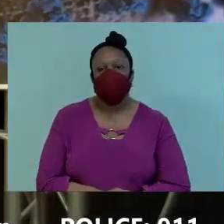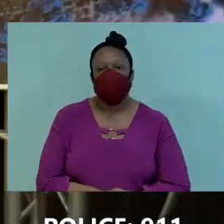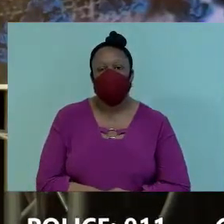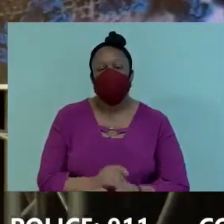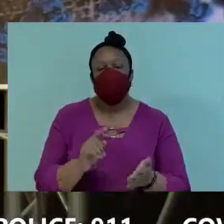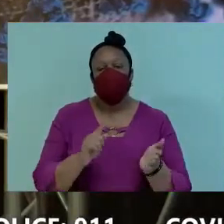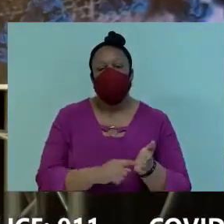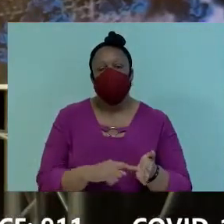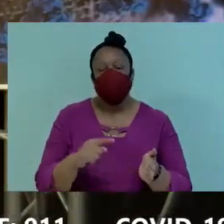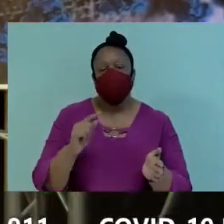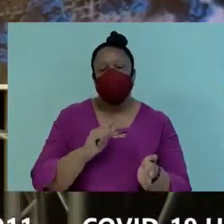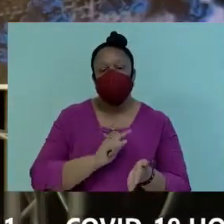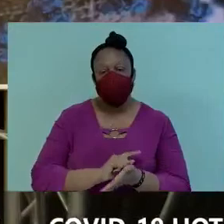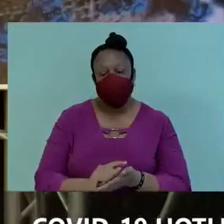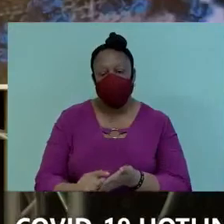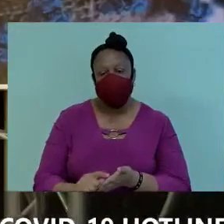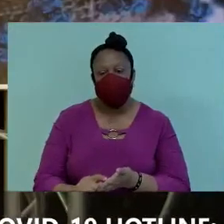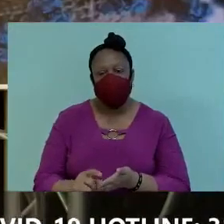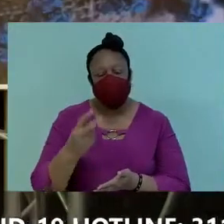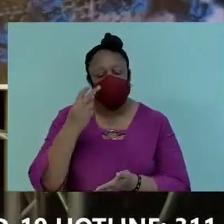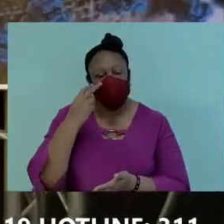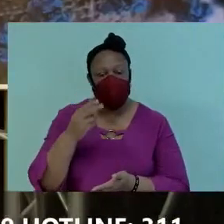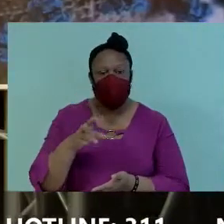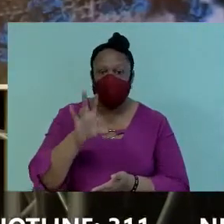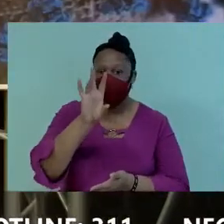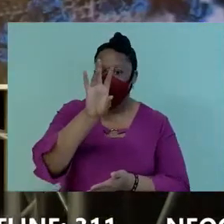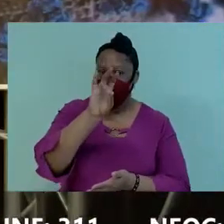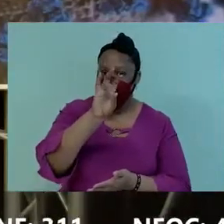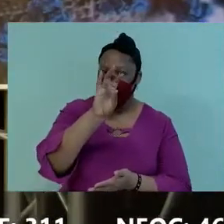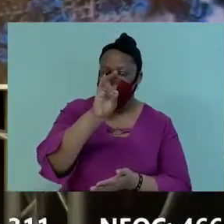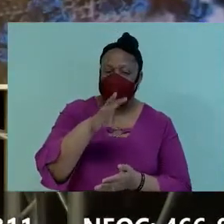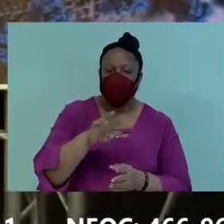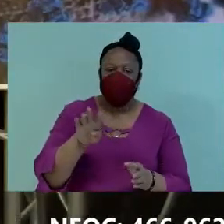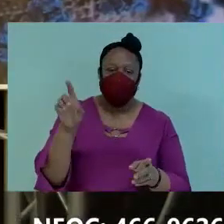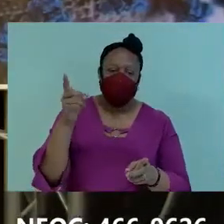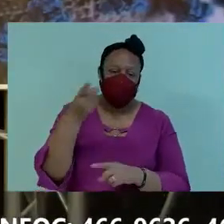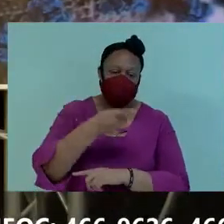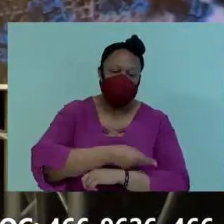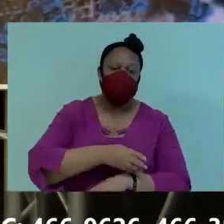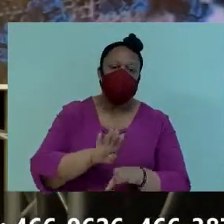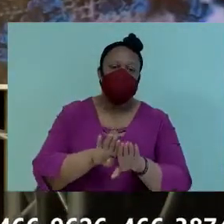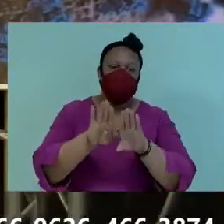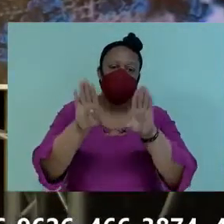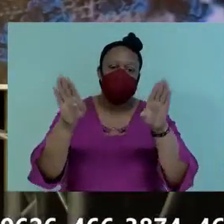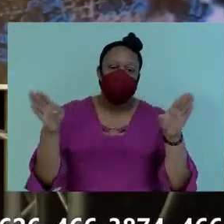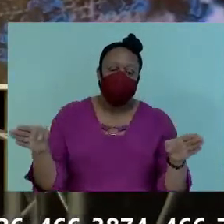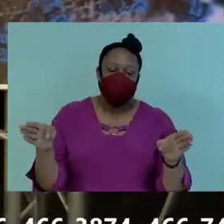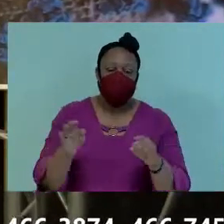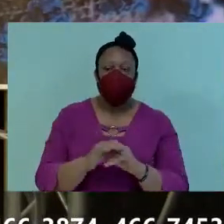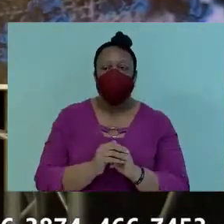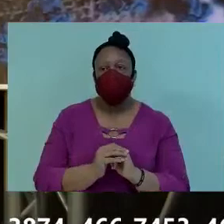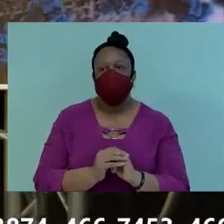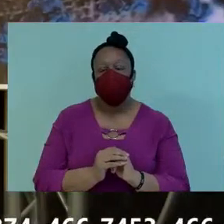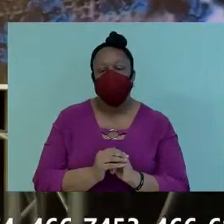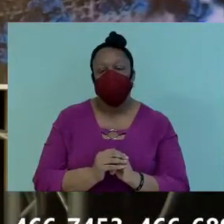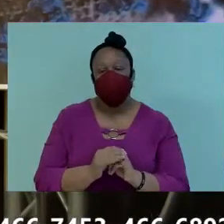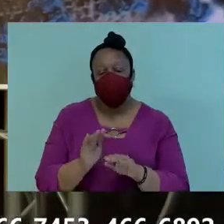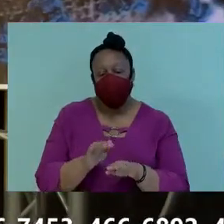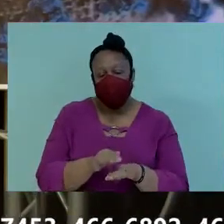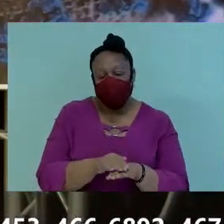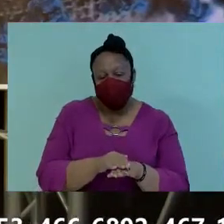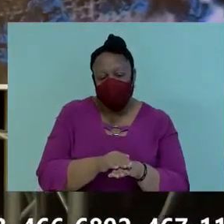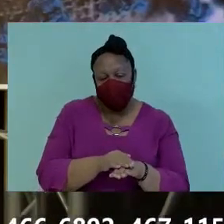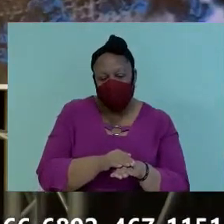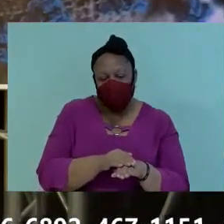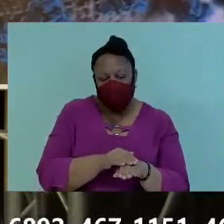This week, we will enjoy 7 days of limited operation days as the gradual easing of